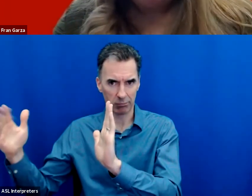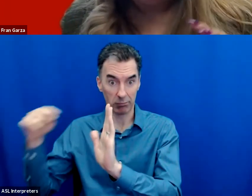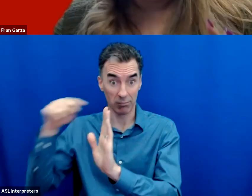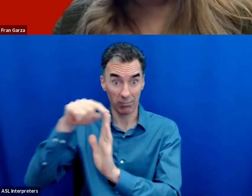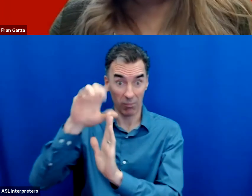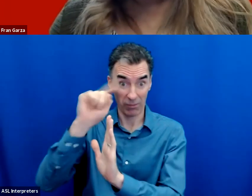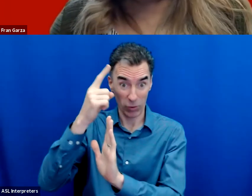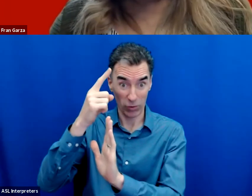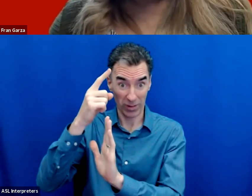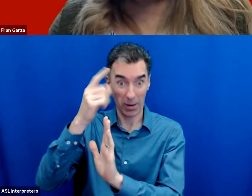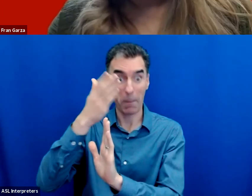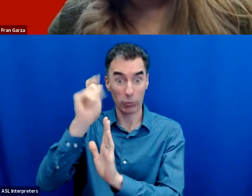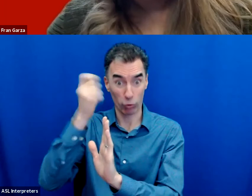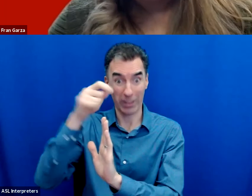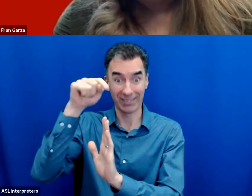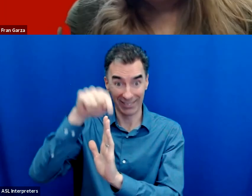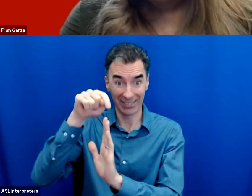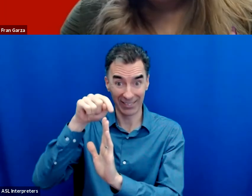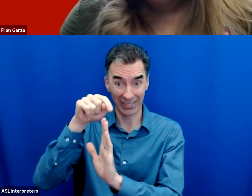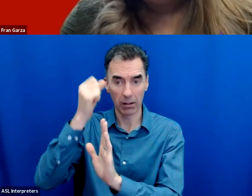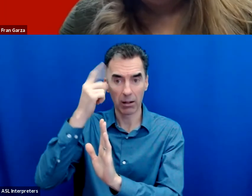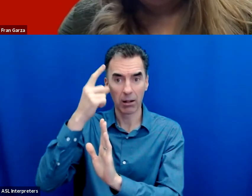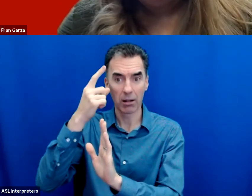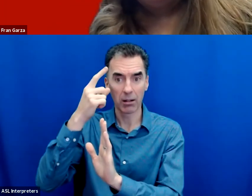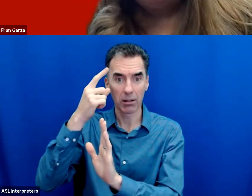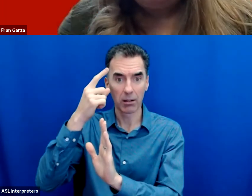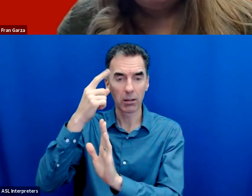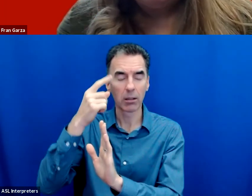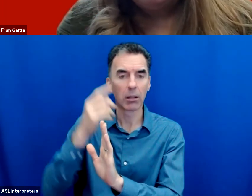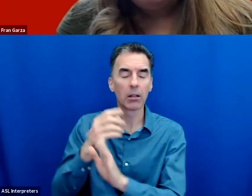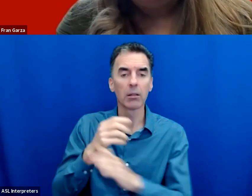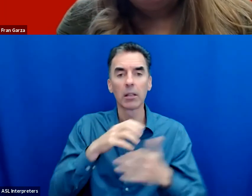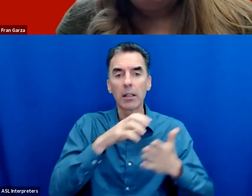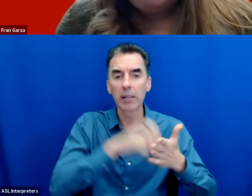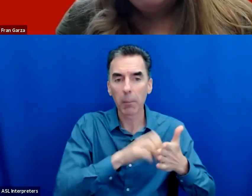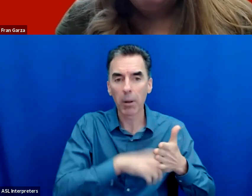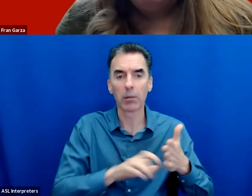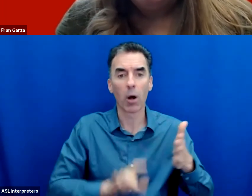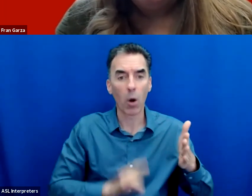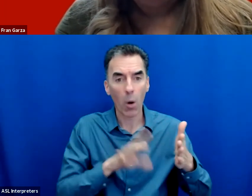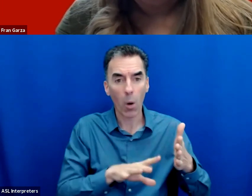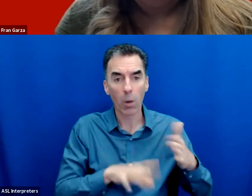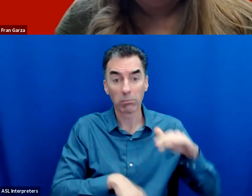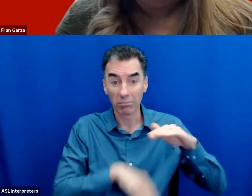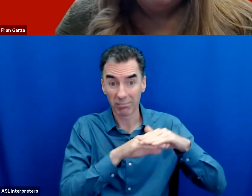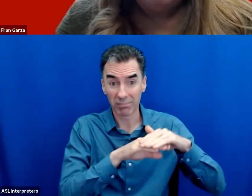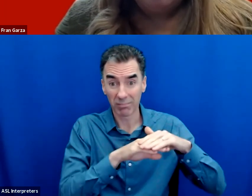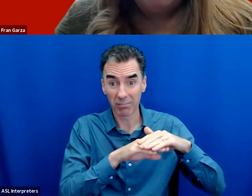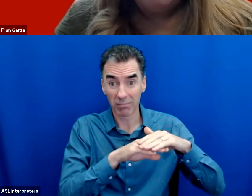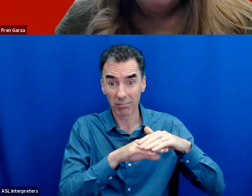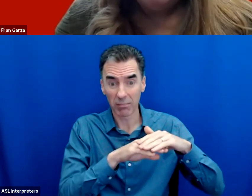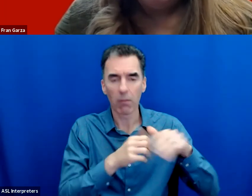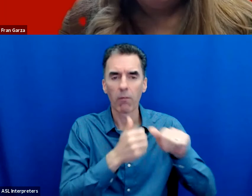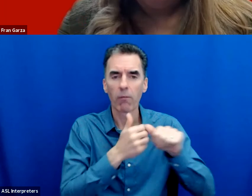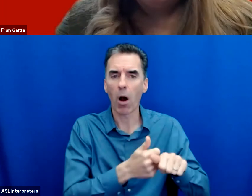1st. However, for your deductibles, your co-pays, your out-of-pocket maximums, those all run calendar